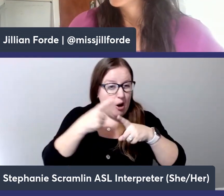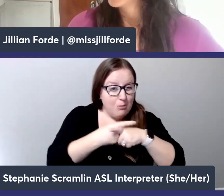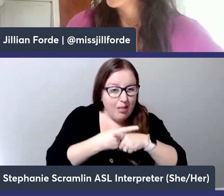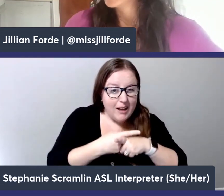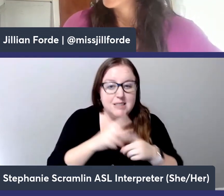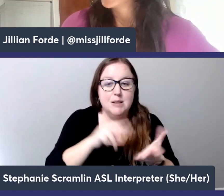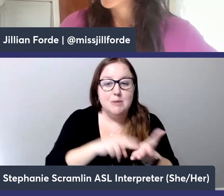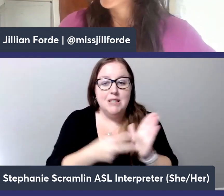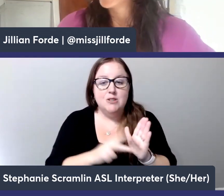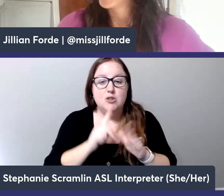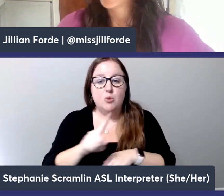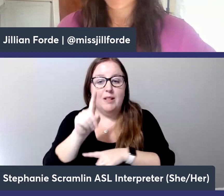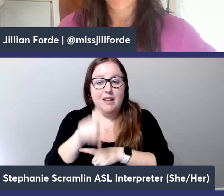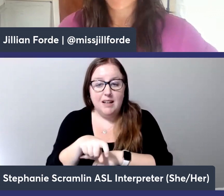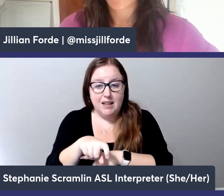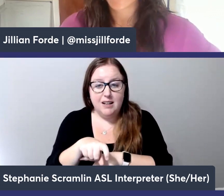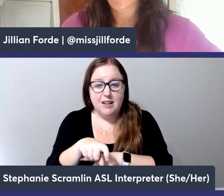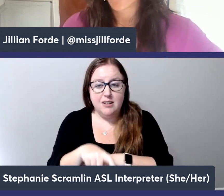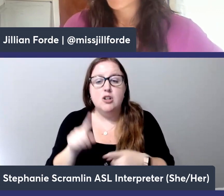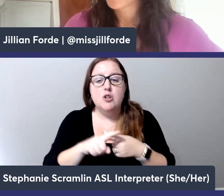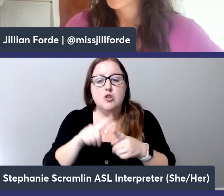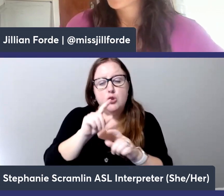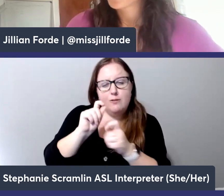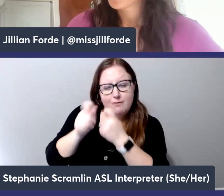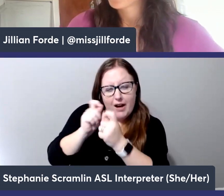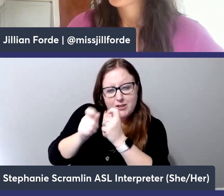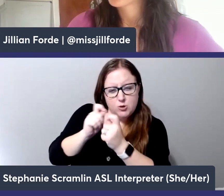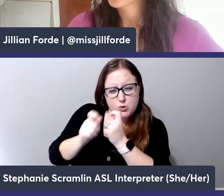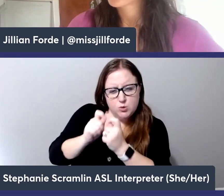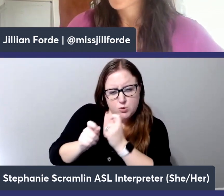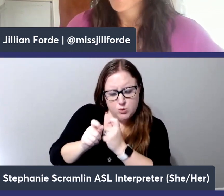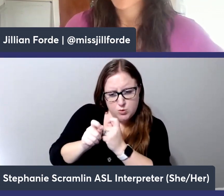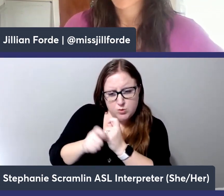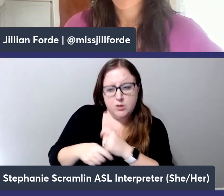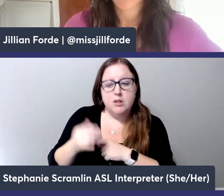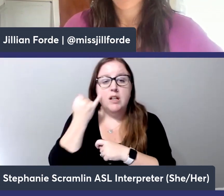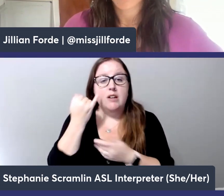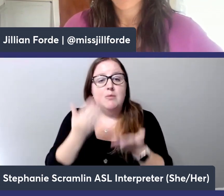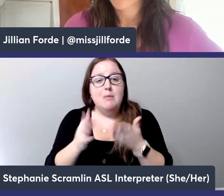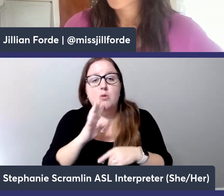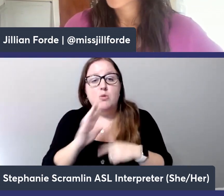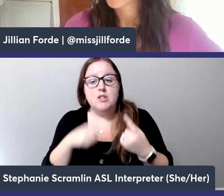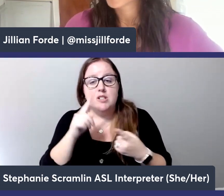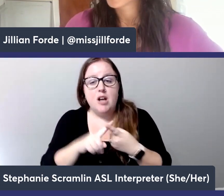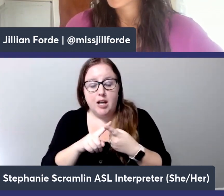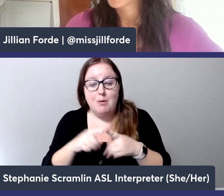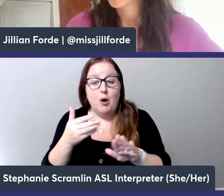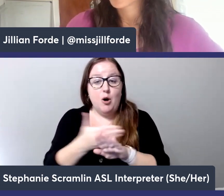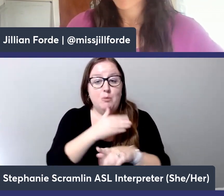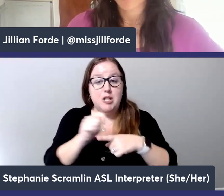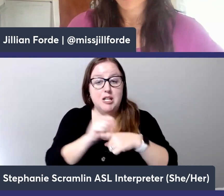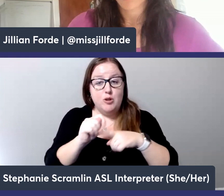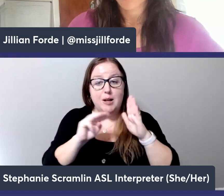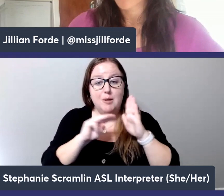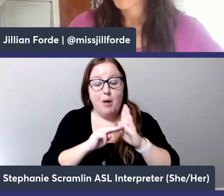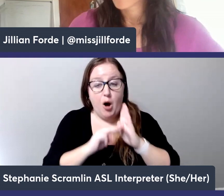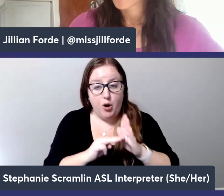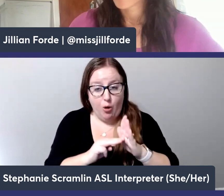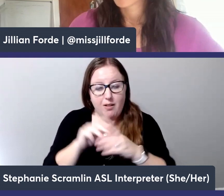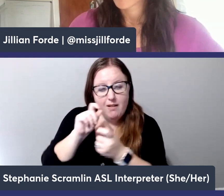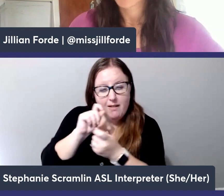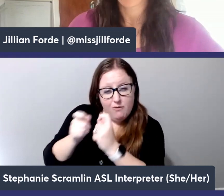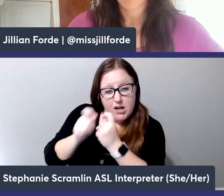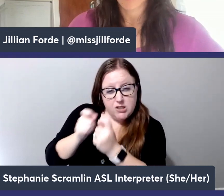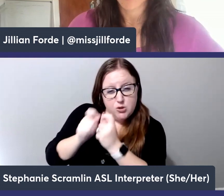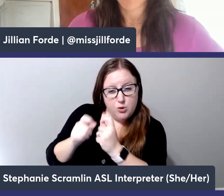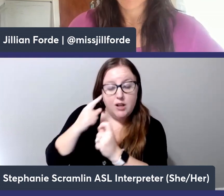really need to fine tune. Like, we are talking about taking a pre-trained model and fine tuning it for